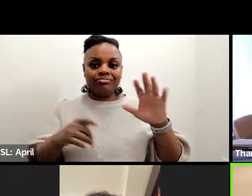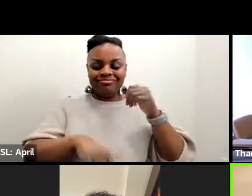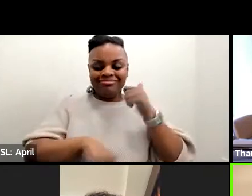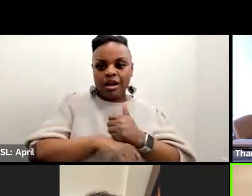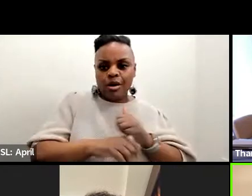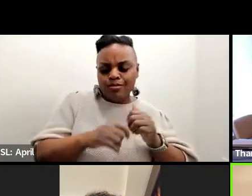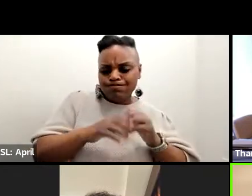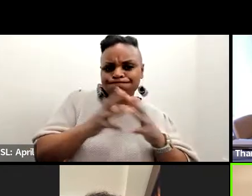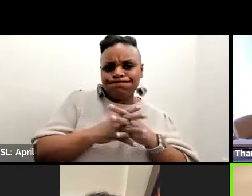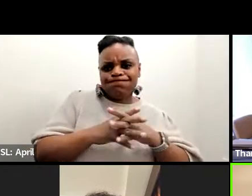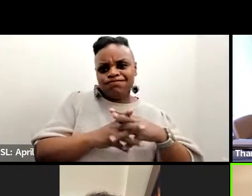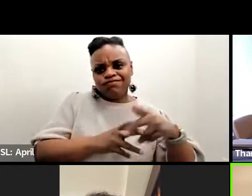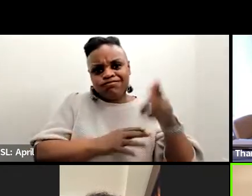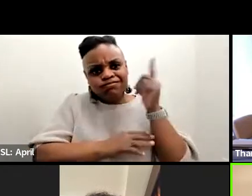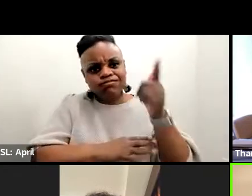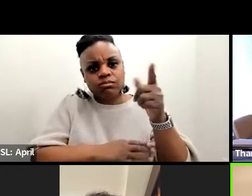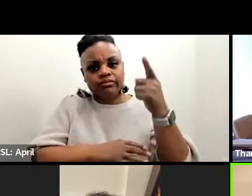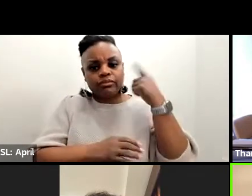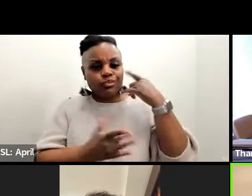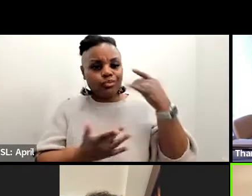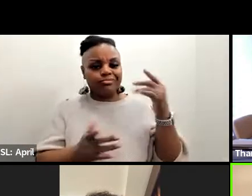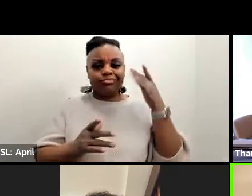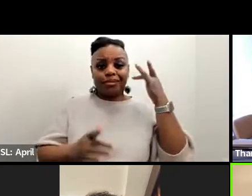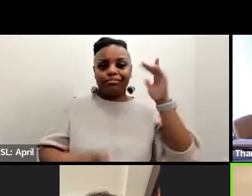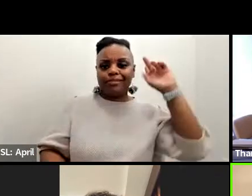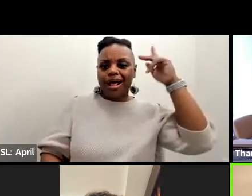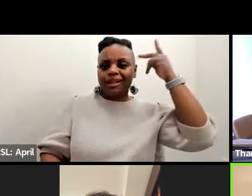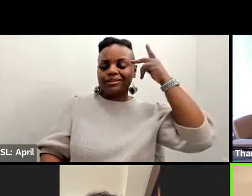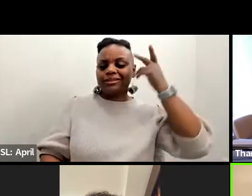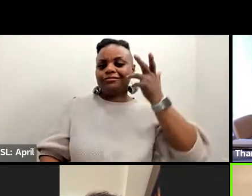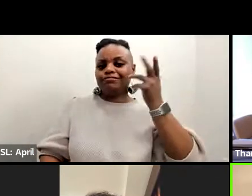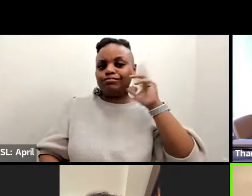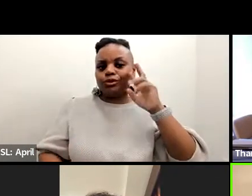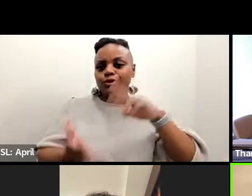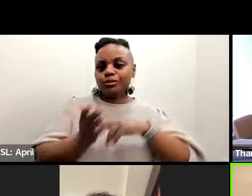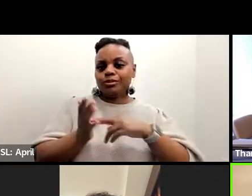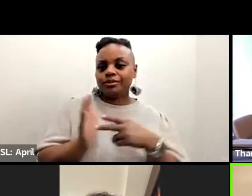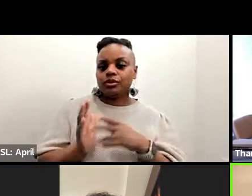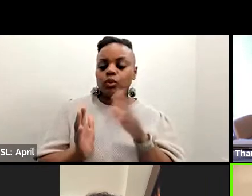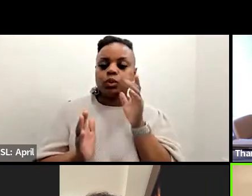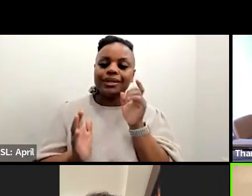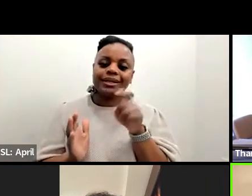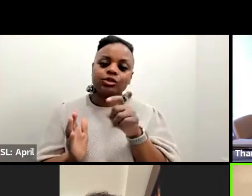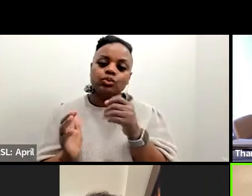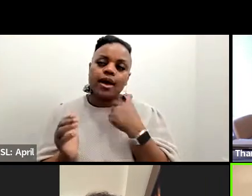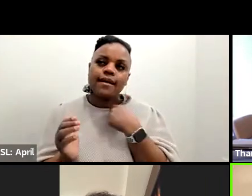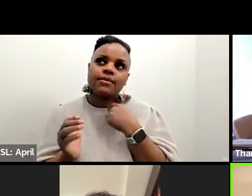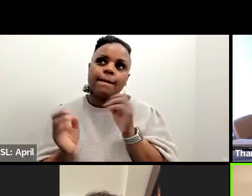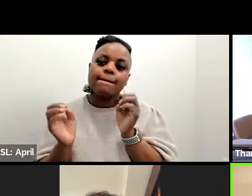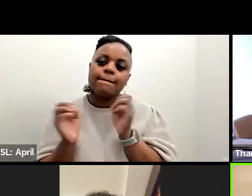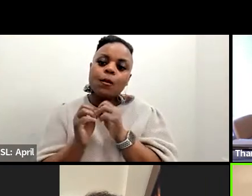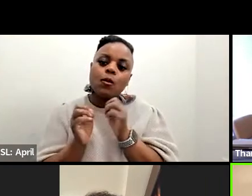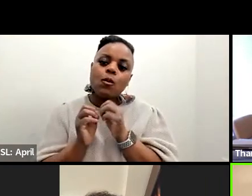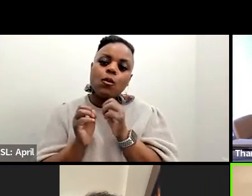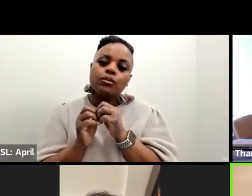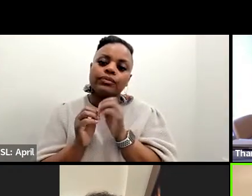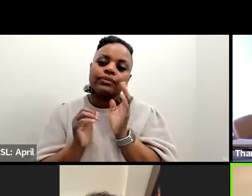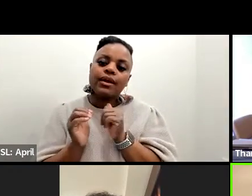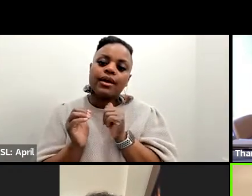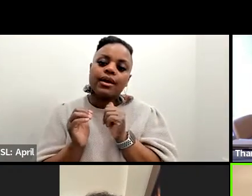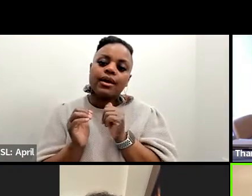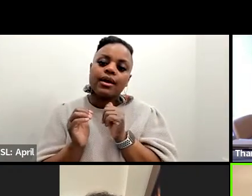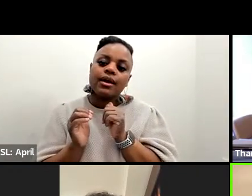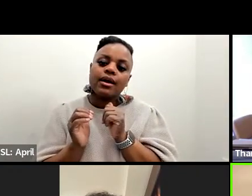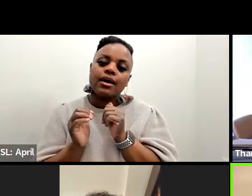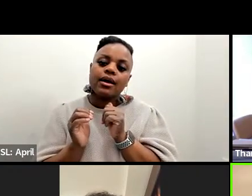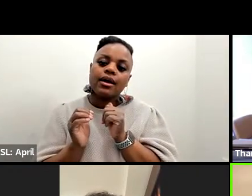But of course, they will need much more than the traditional ways of